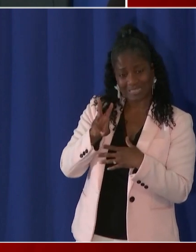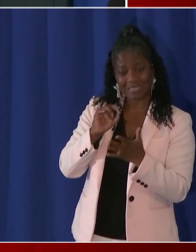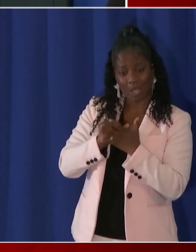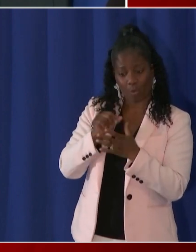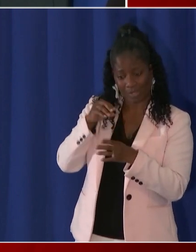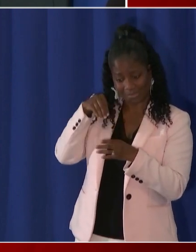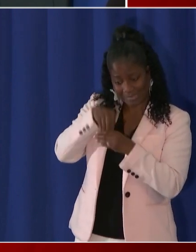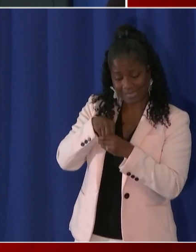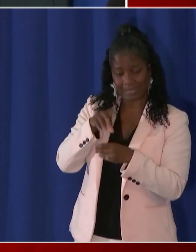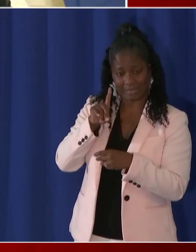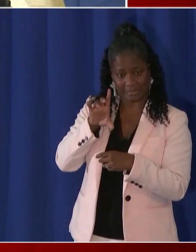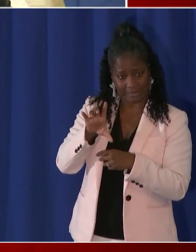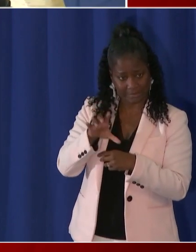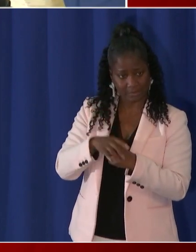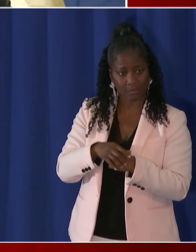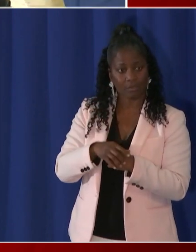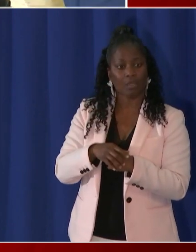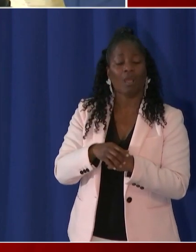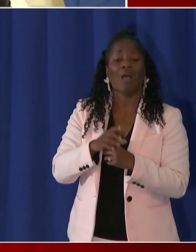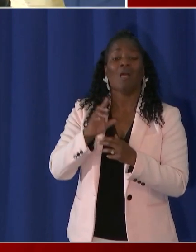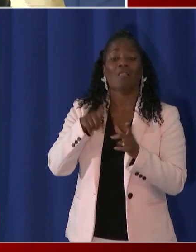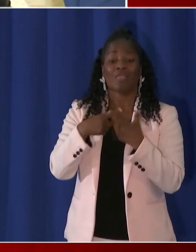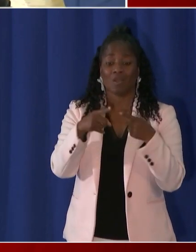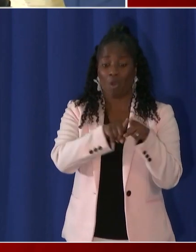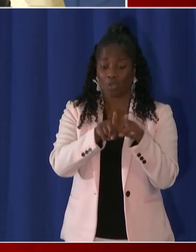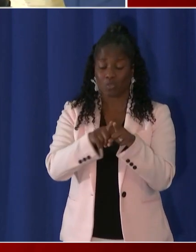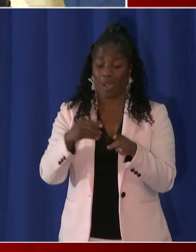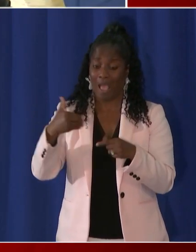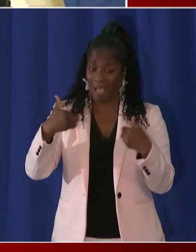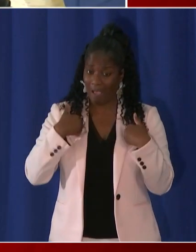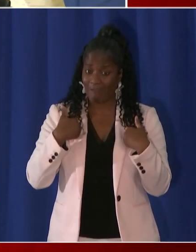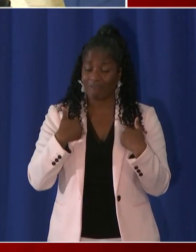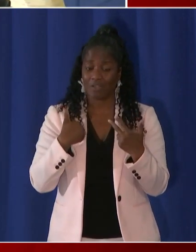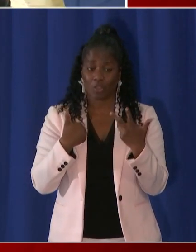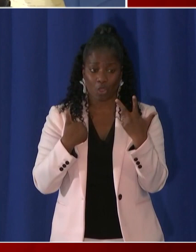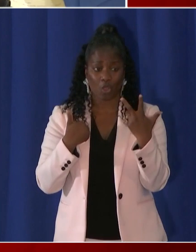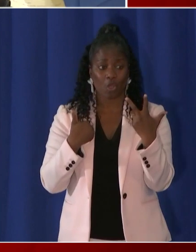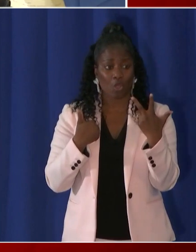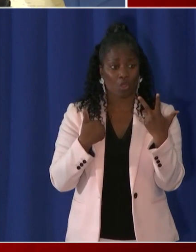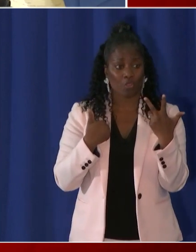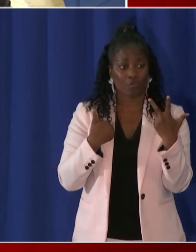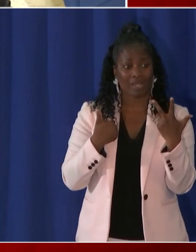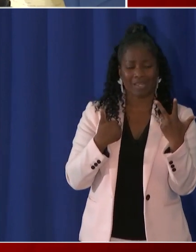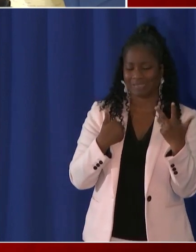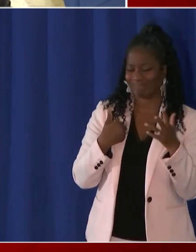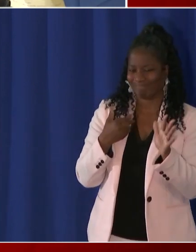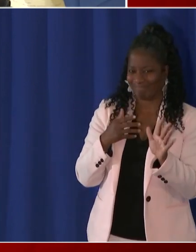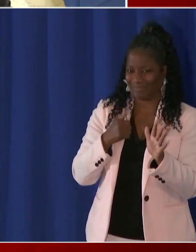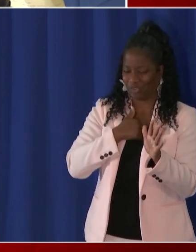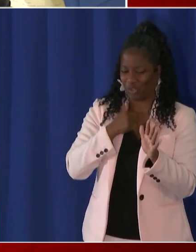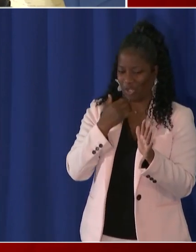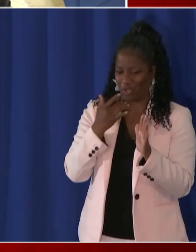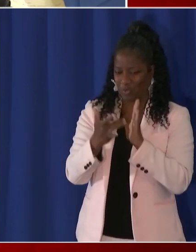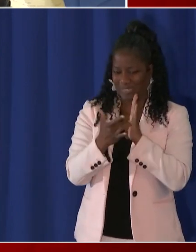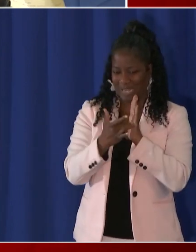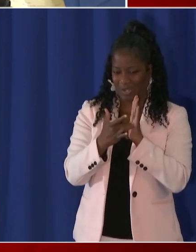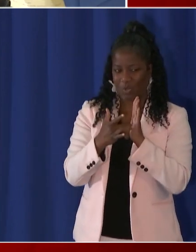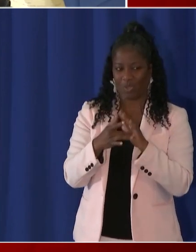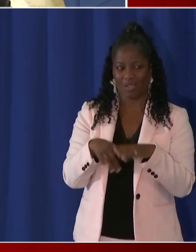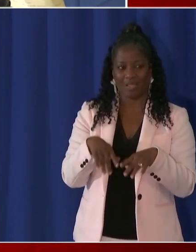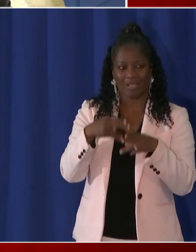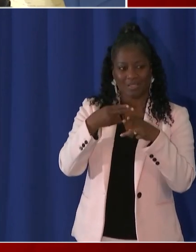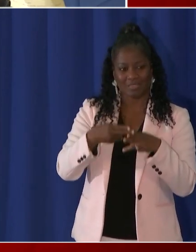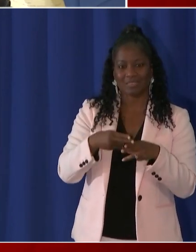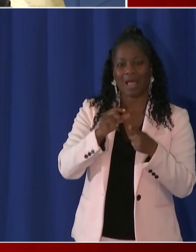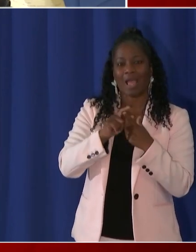located in the District of Columbia. Then he has 3 that are like, and I hate to use technical terms, but it's like the